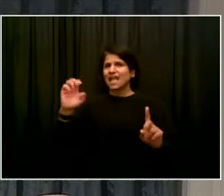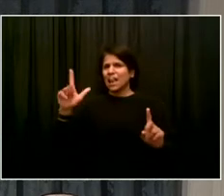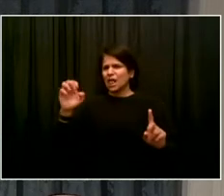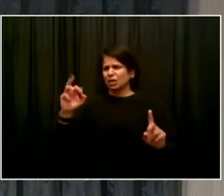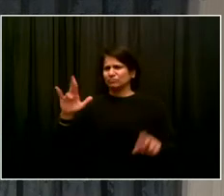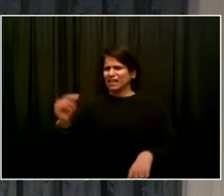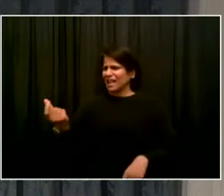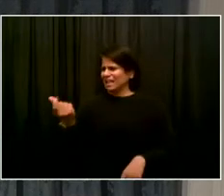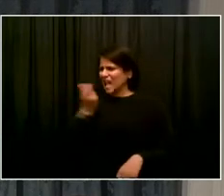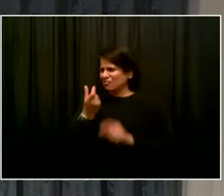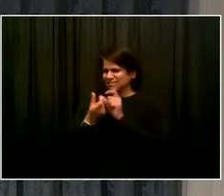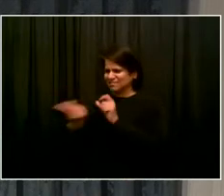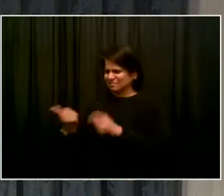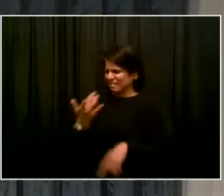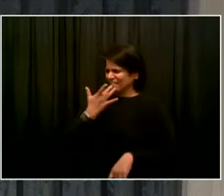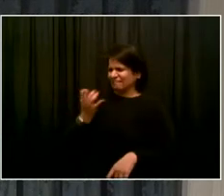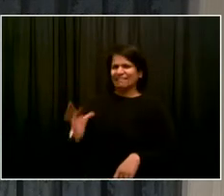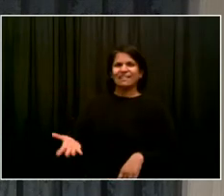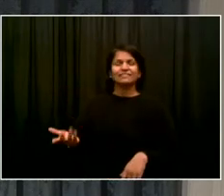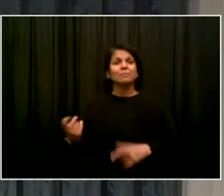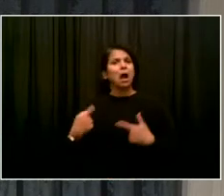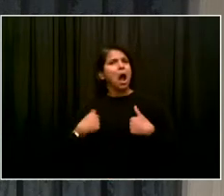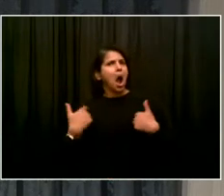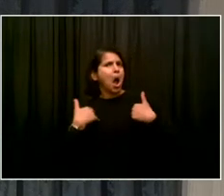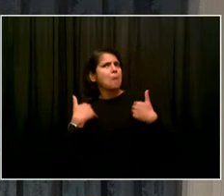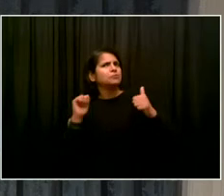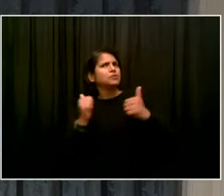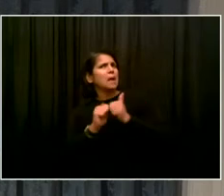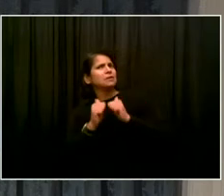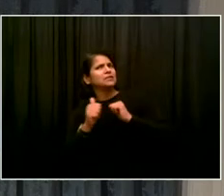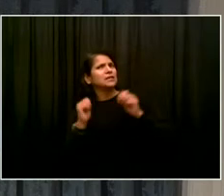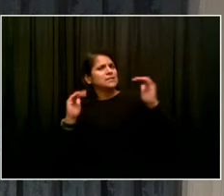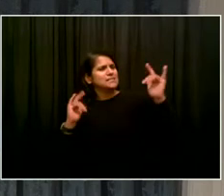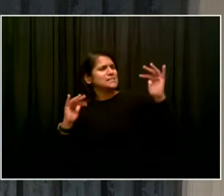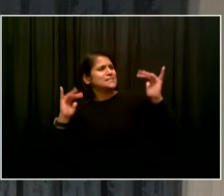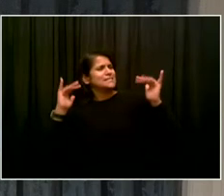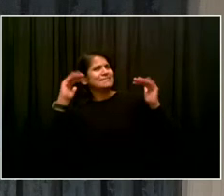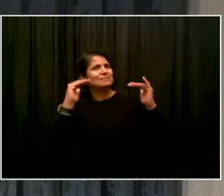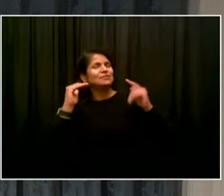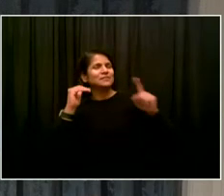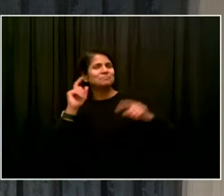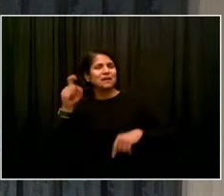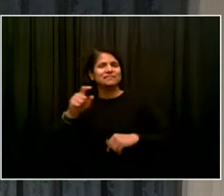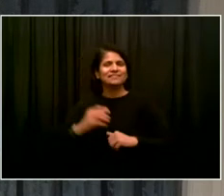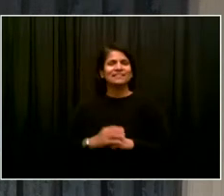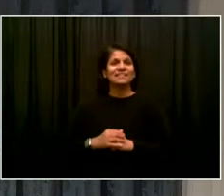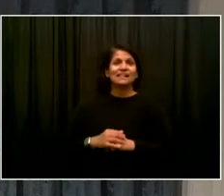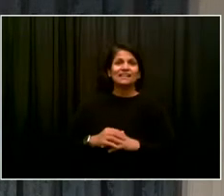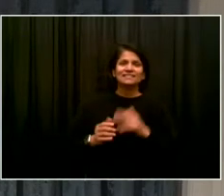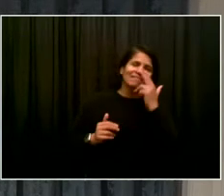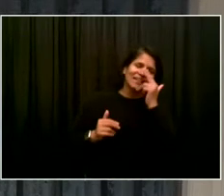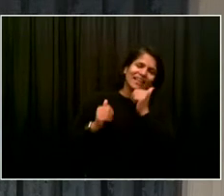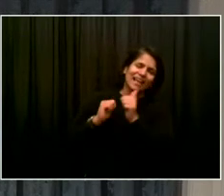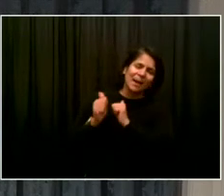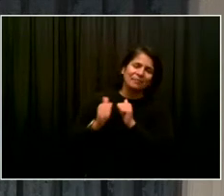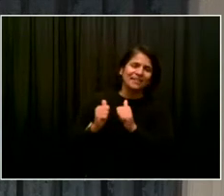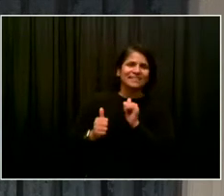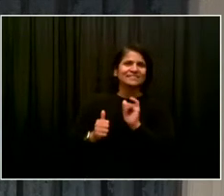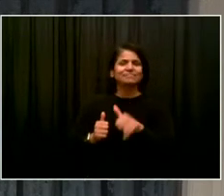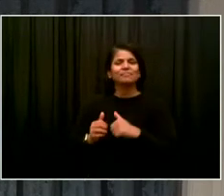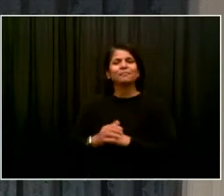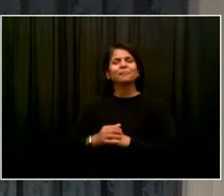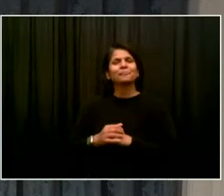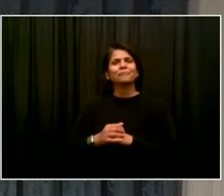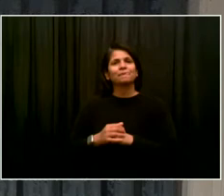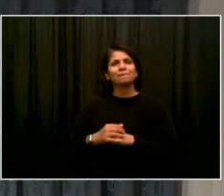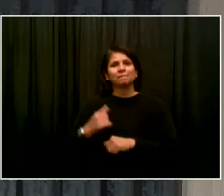committed. Yeah. But people should, Park Bench, you were an early guest on Park Bench. I was. That we